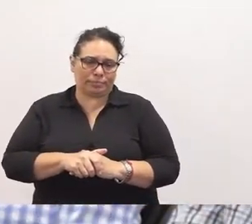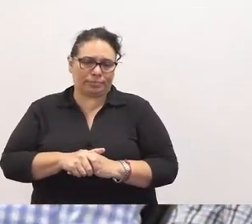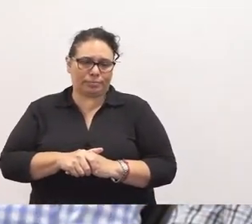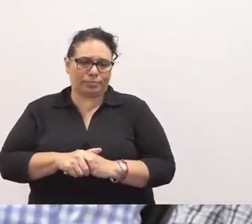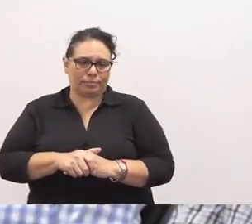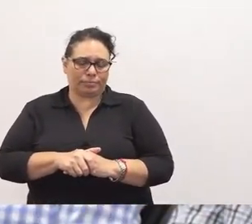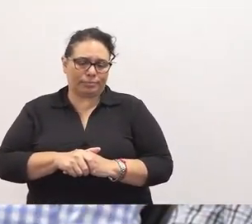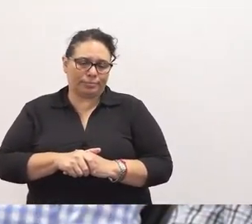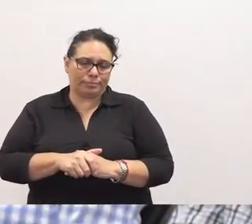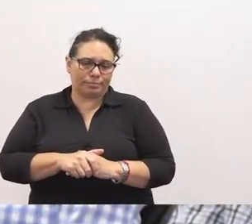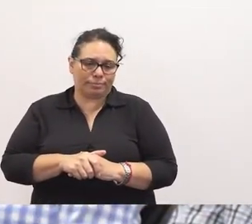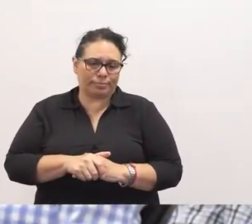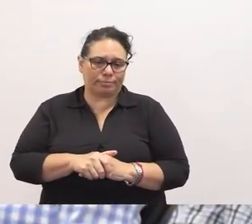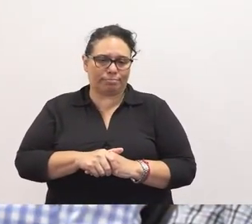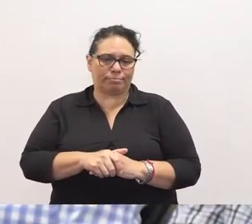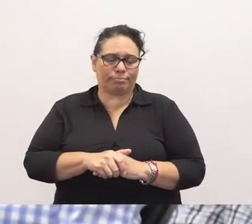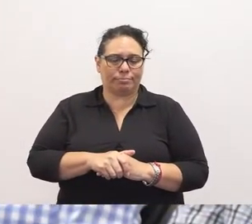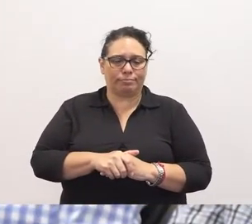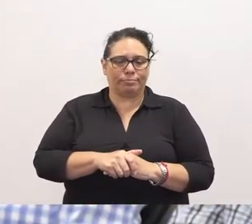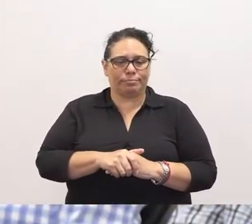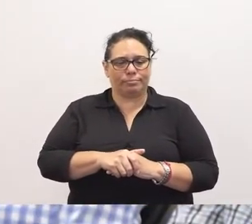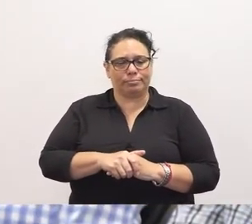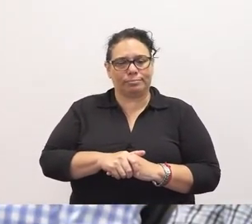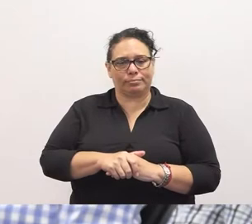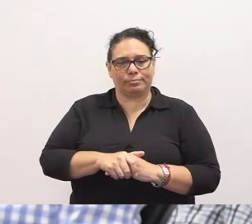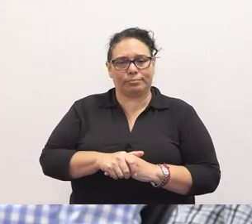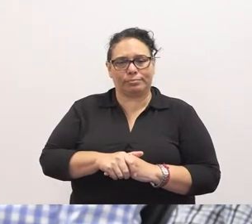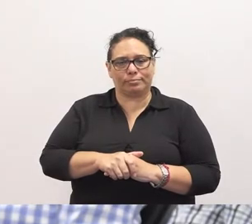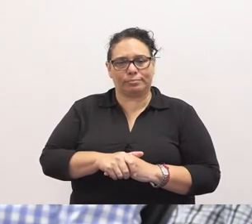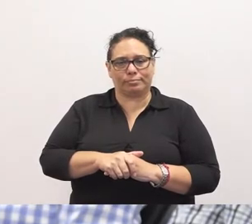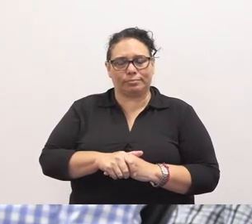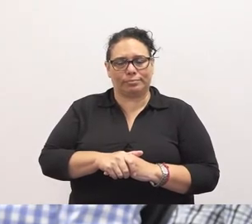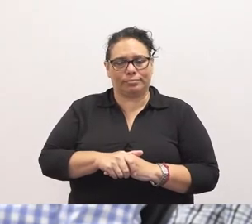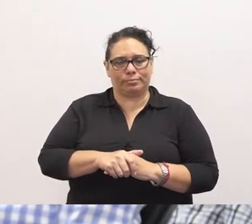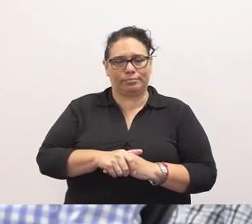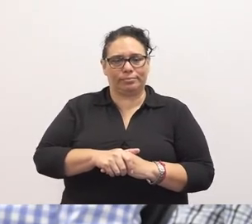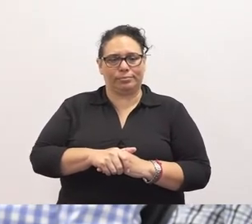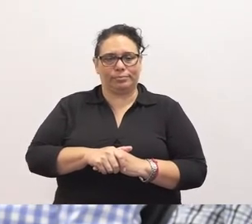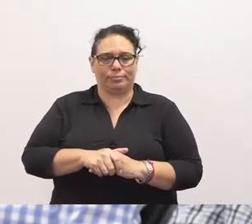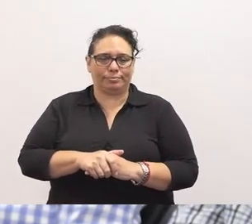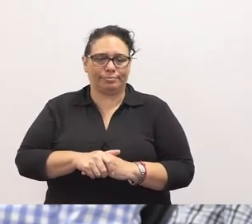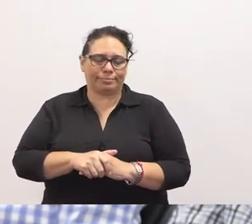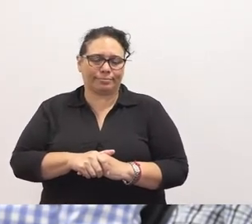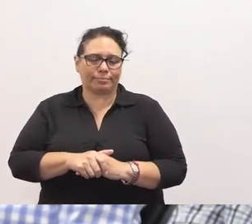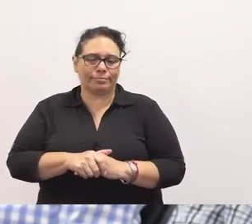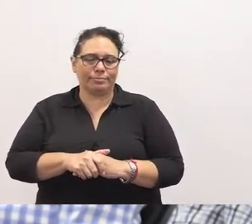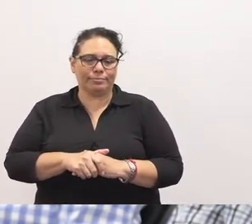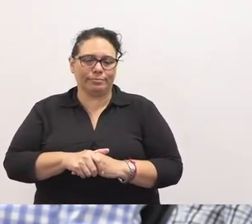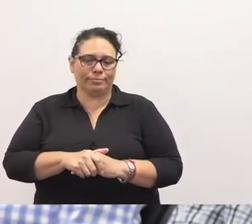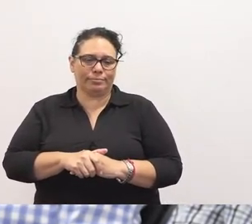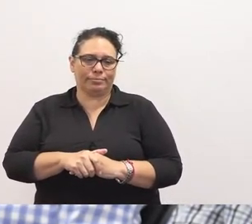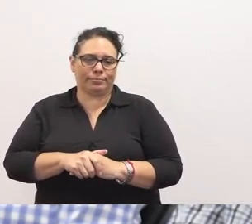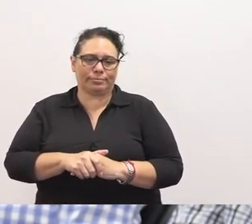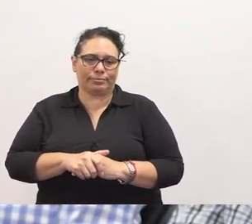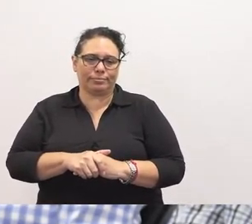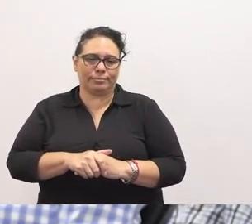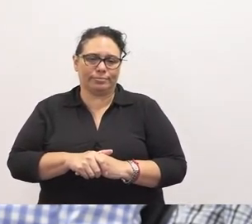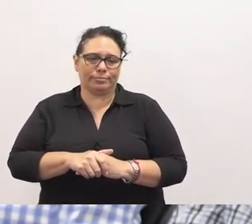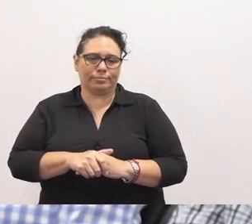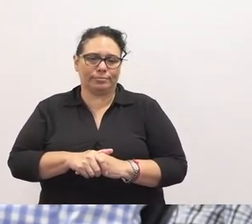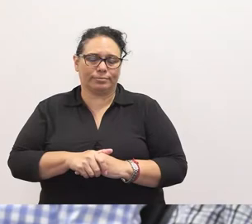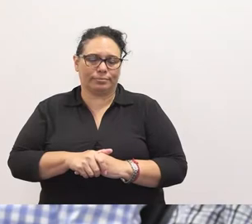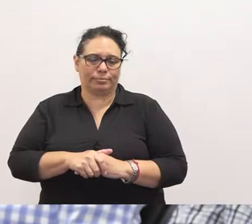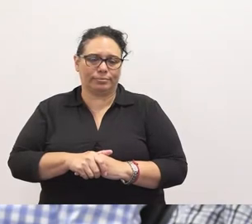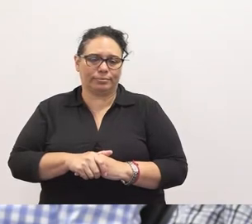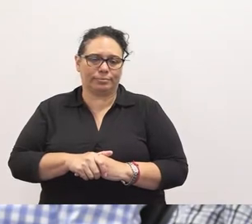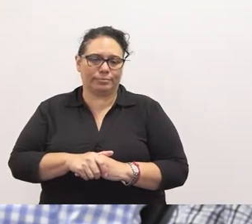Khnyom okun chi ti bamphot chompuh krom praksa sakhapibal CAC dai ban chuay khnyom